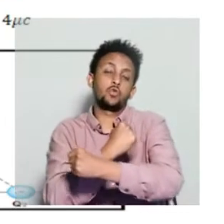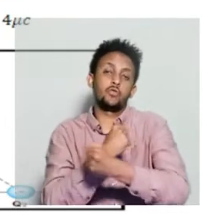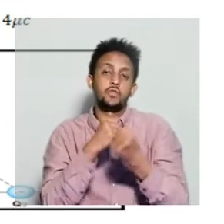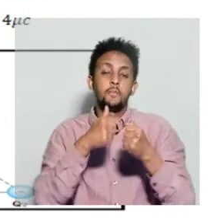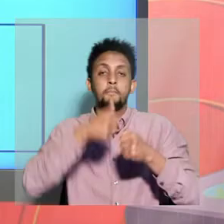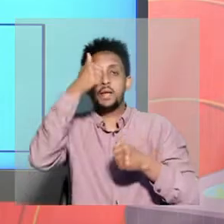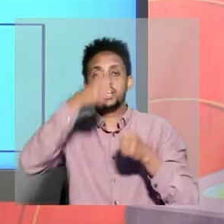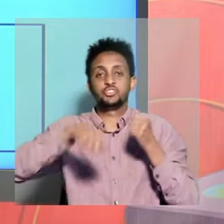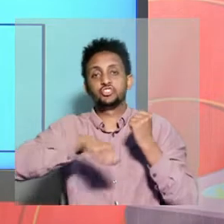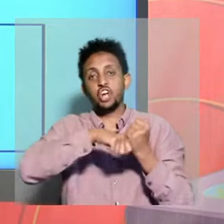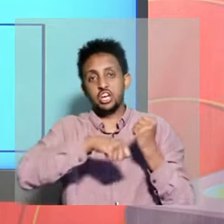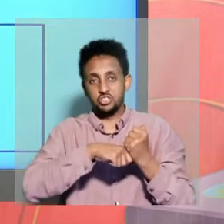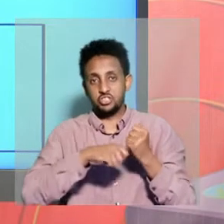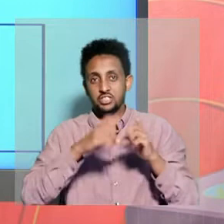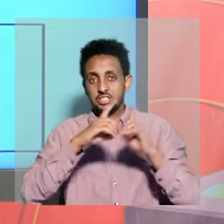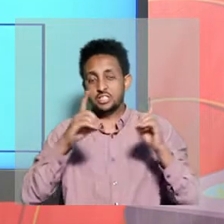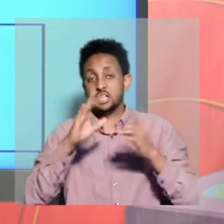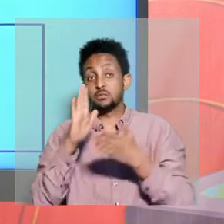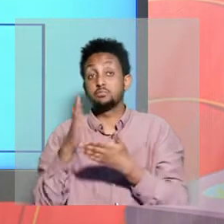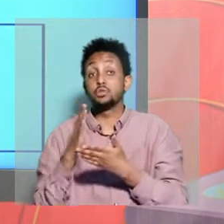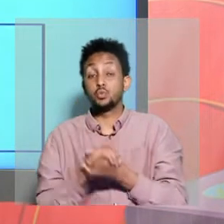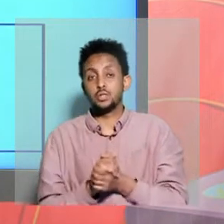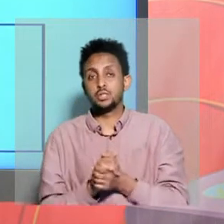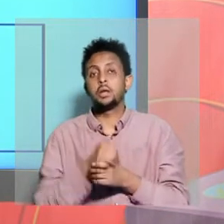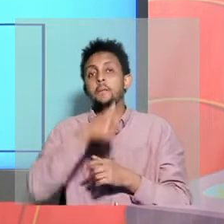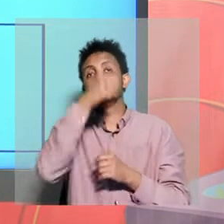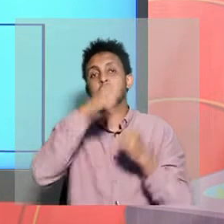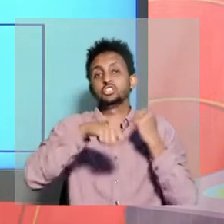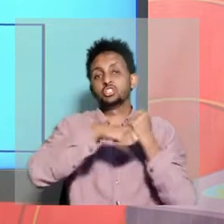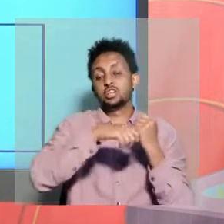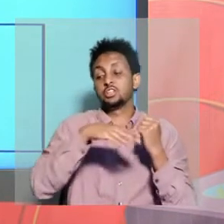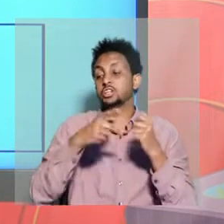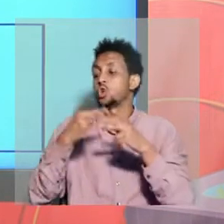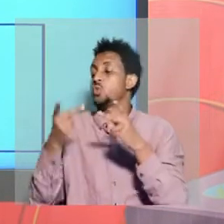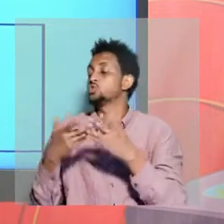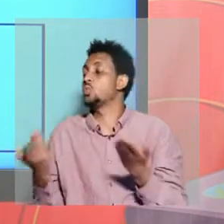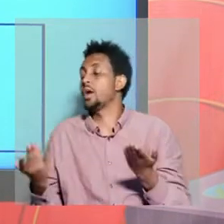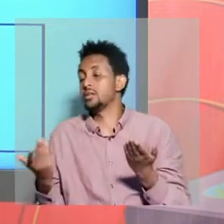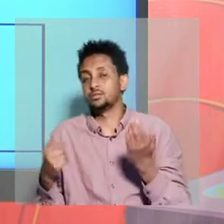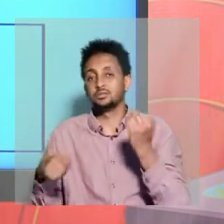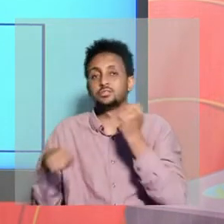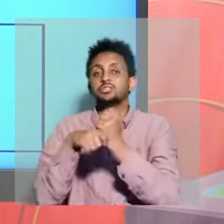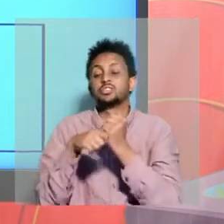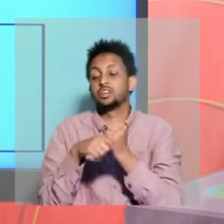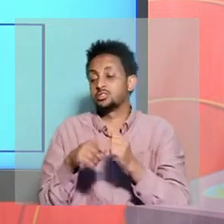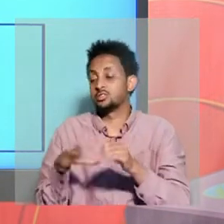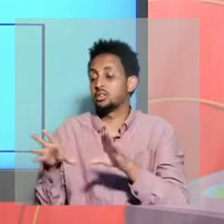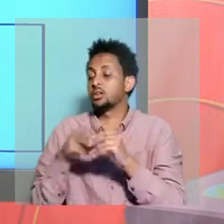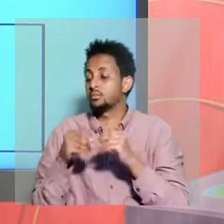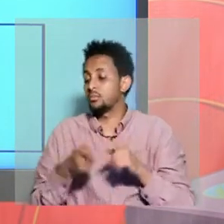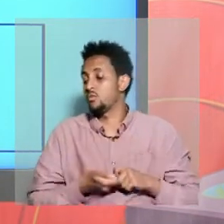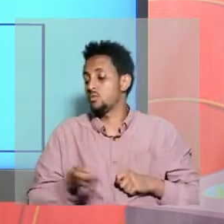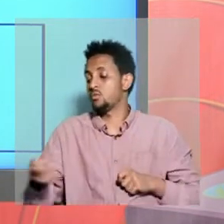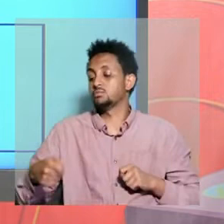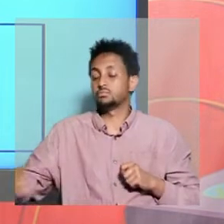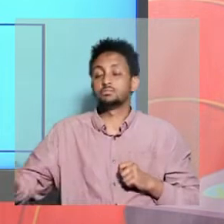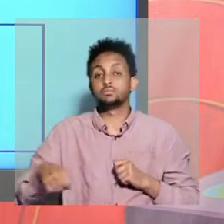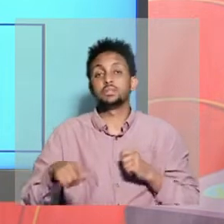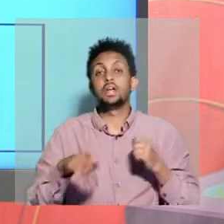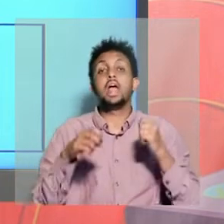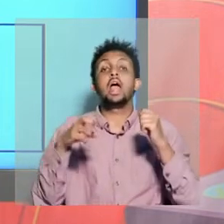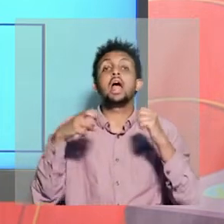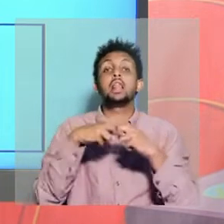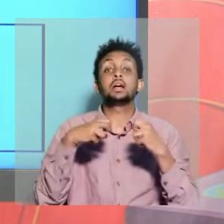charge and the distance between the main charge and the location where the test charge is kept. So keep this in your mind. Electric field